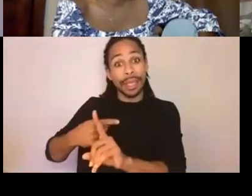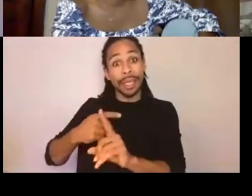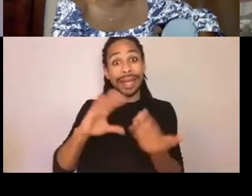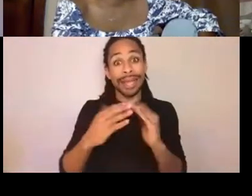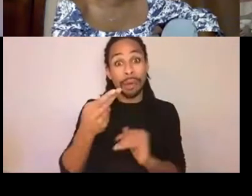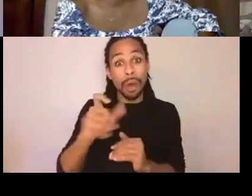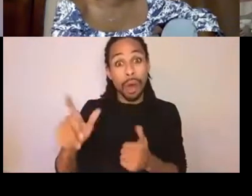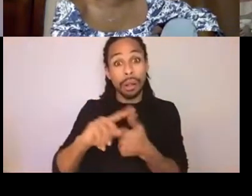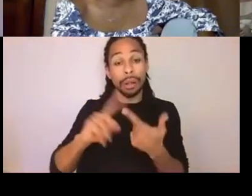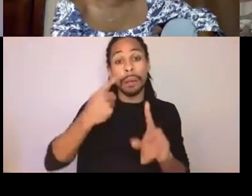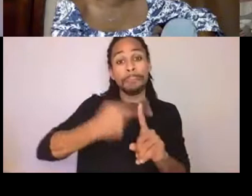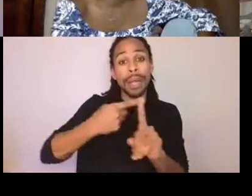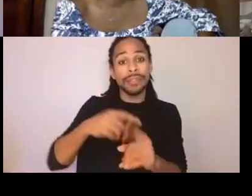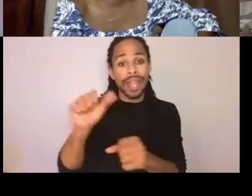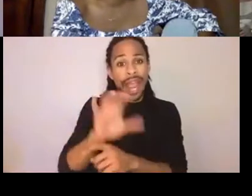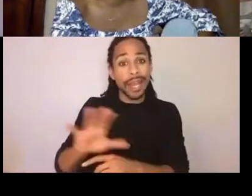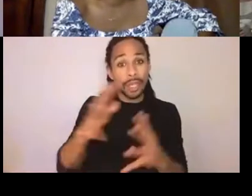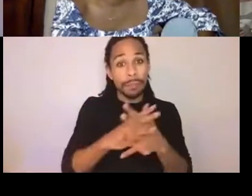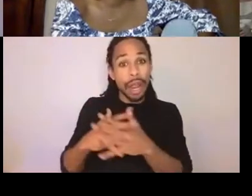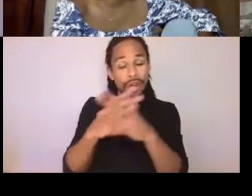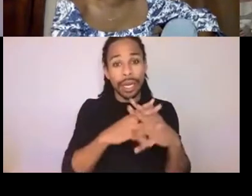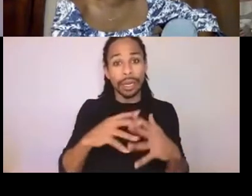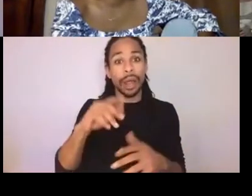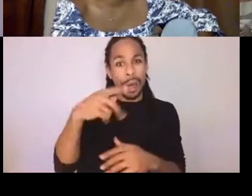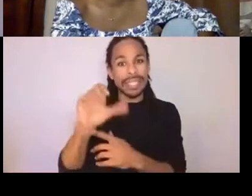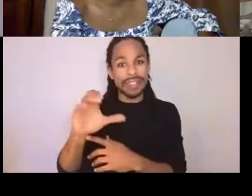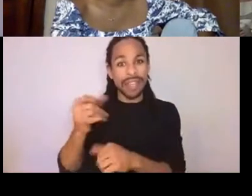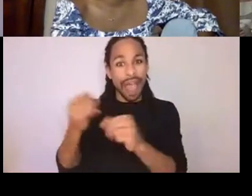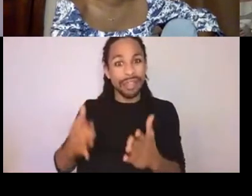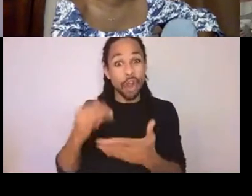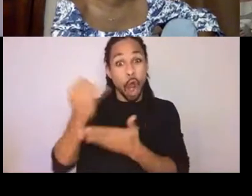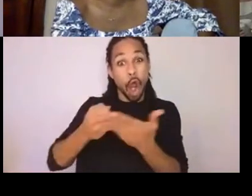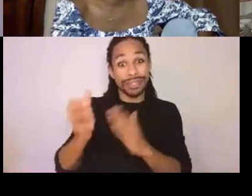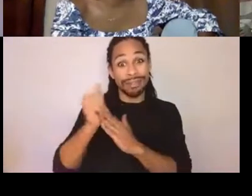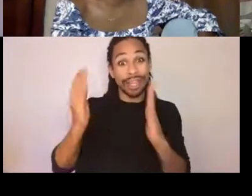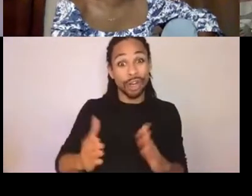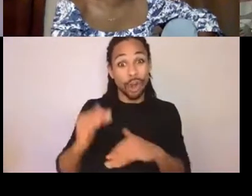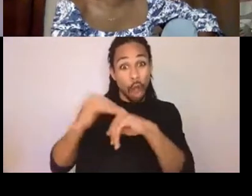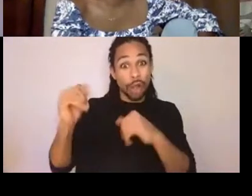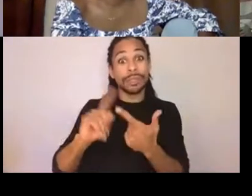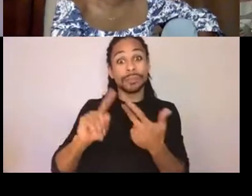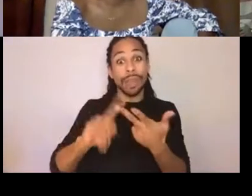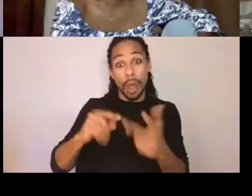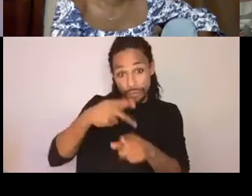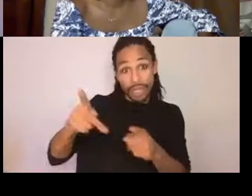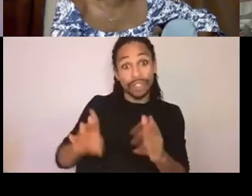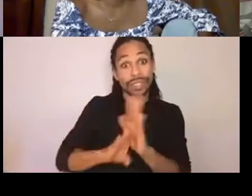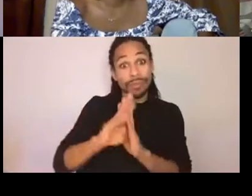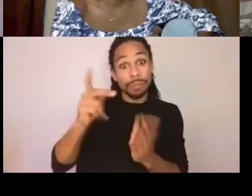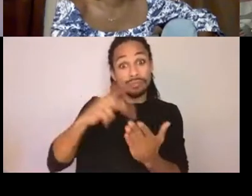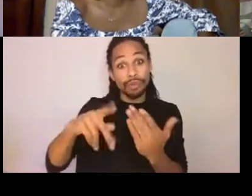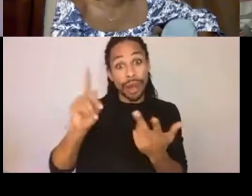American Pacific Islander arts leaders calls. We provide professional development programs and access to